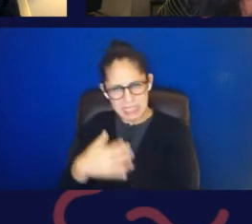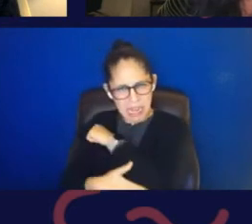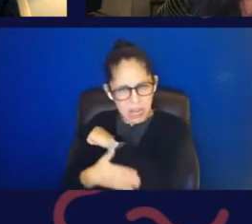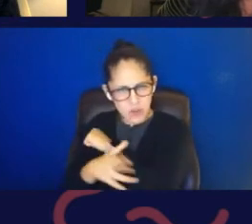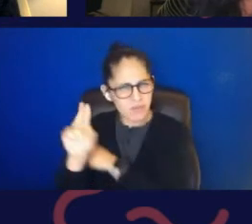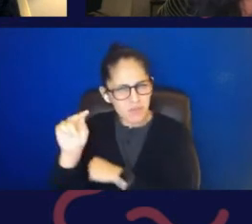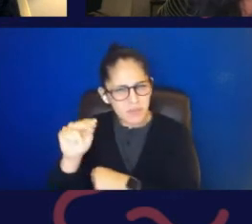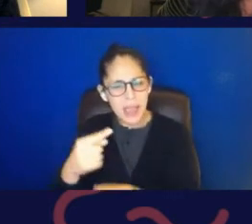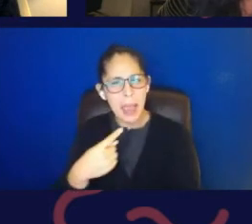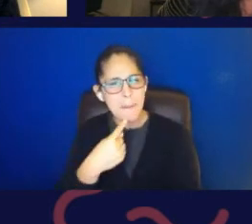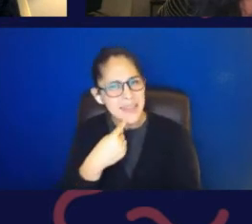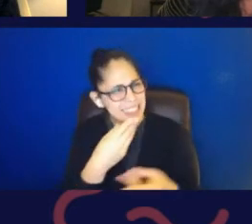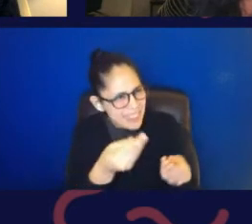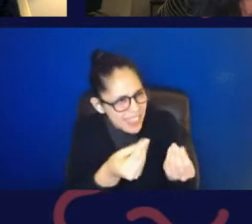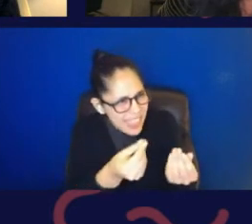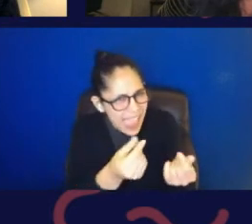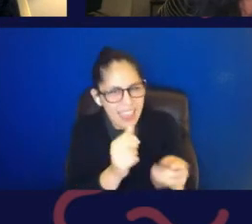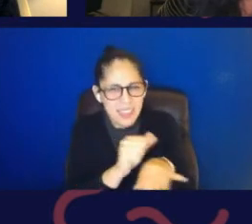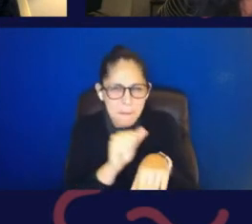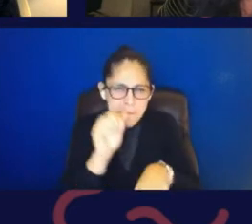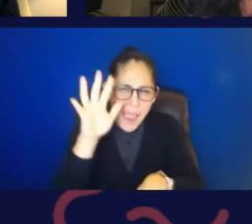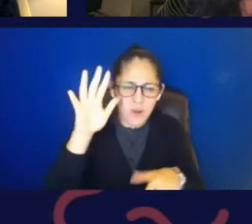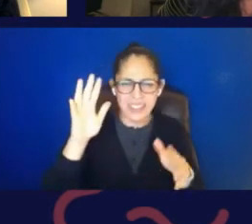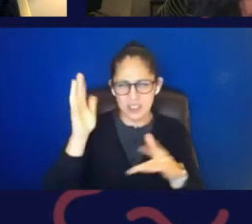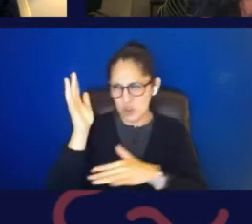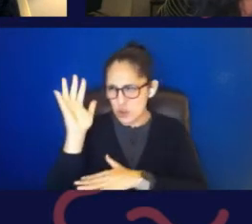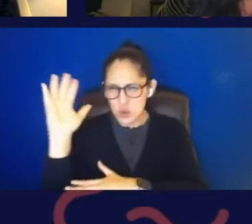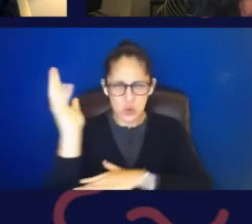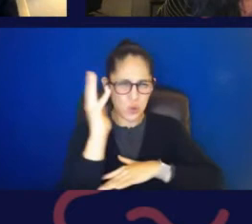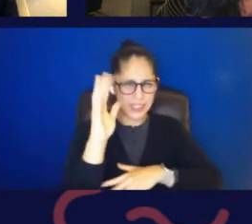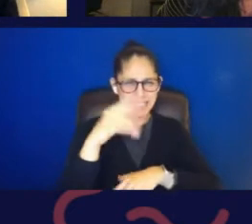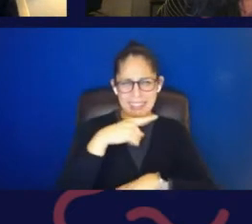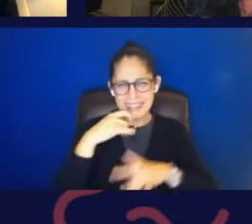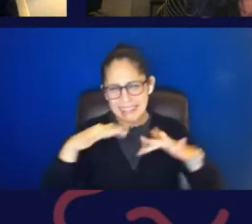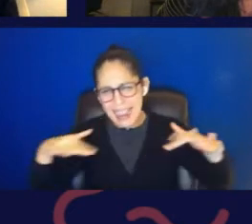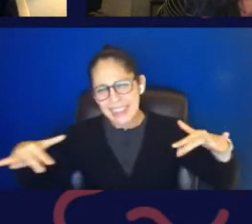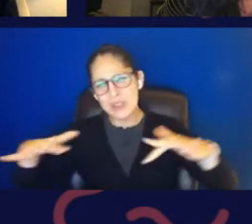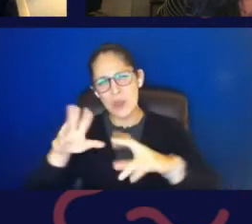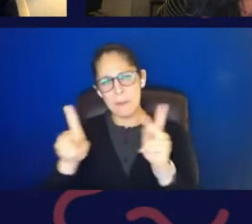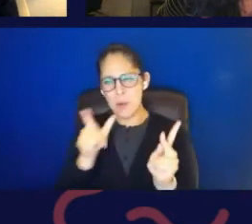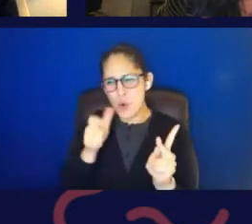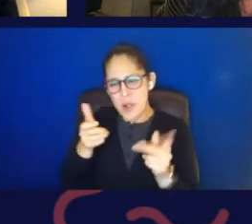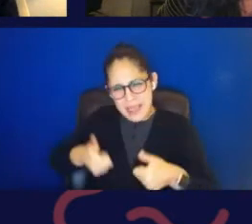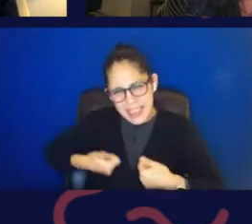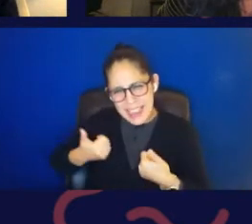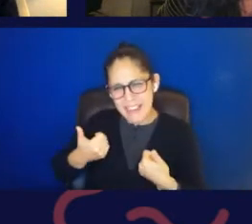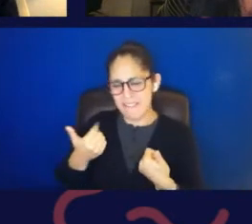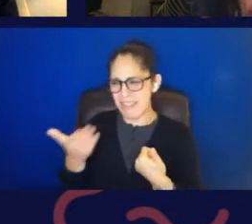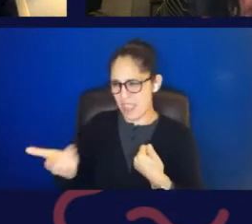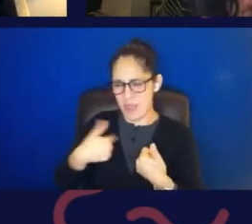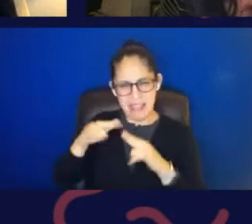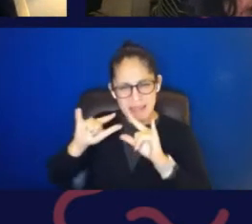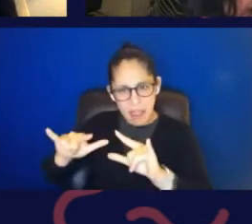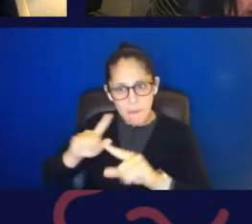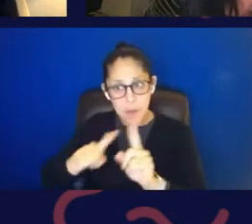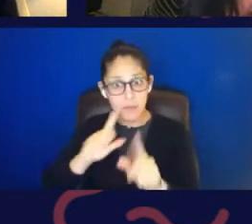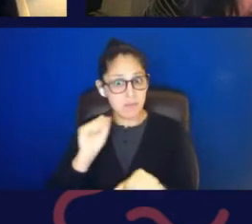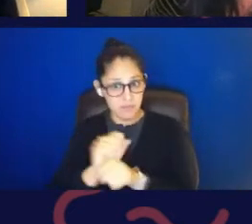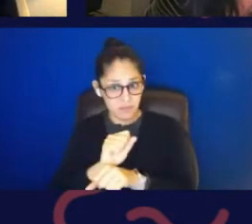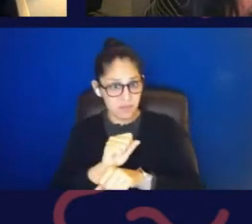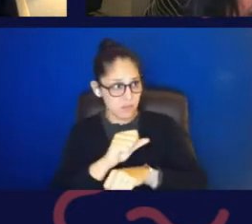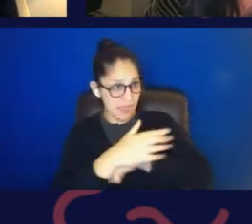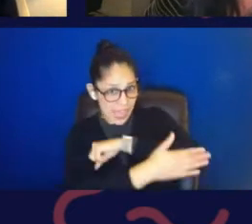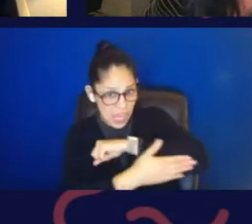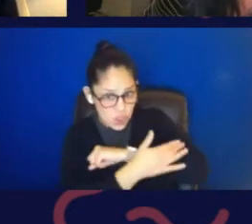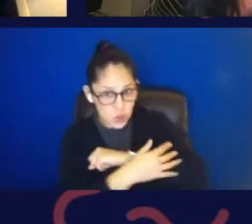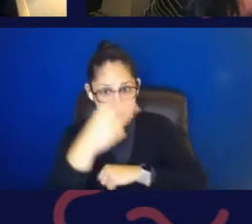miss the mountains that are there, and I miss that particular desert, and I miss all of the people that I love there. But, like, do I miss Mexico as a nation? Like, no,